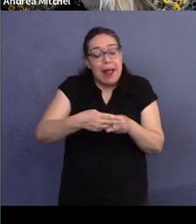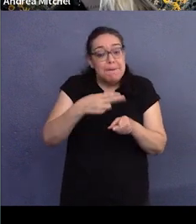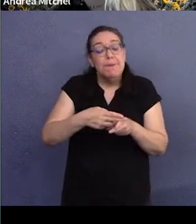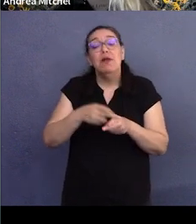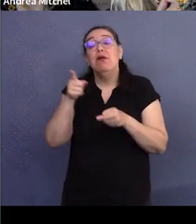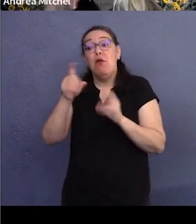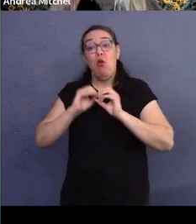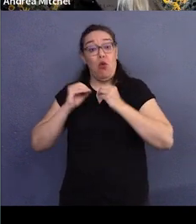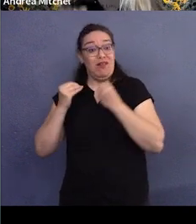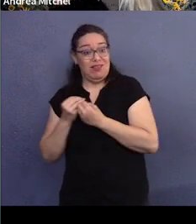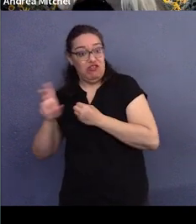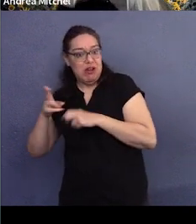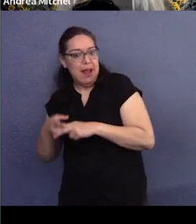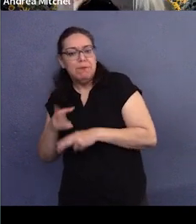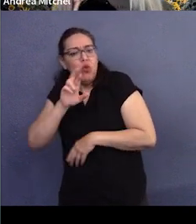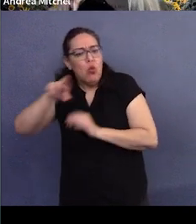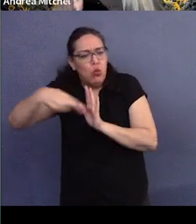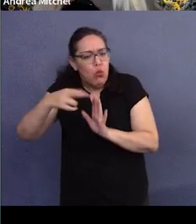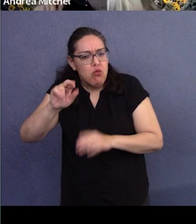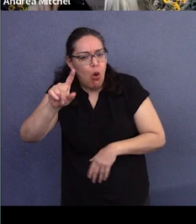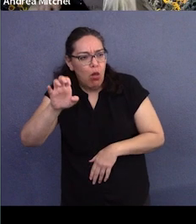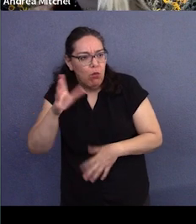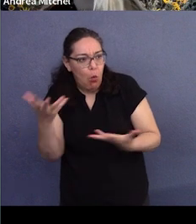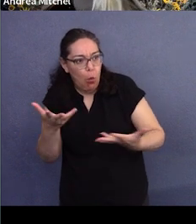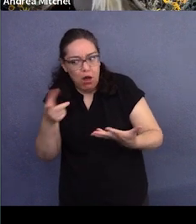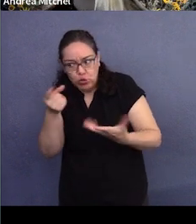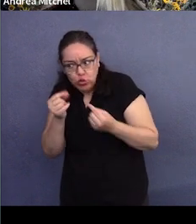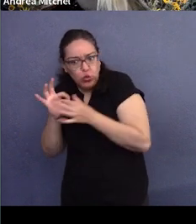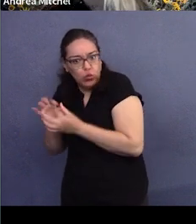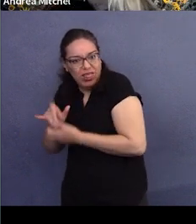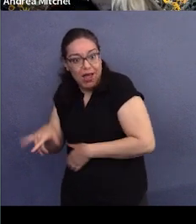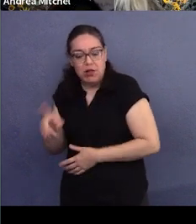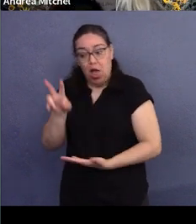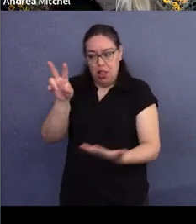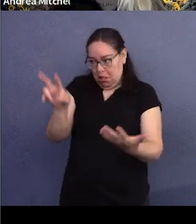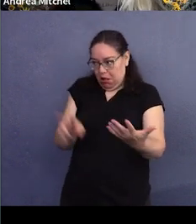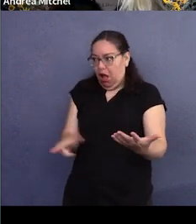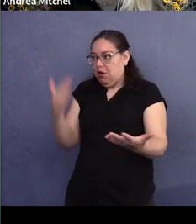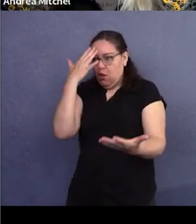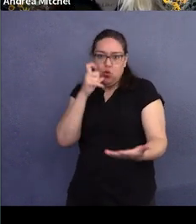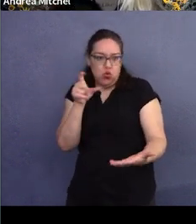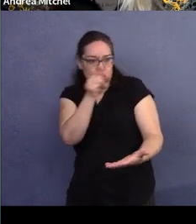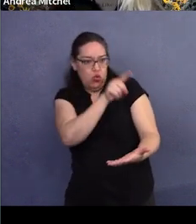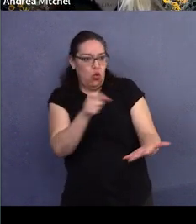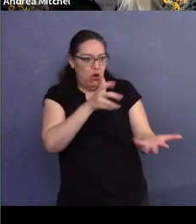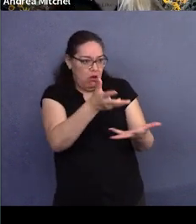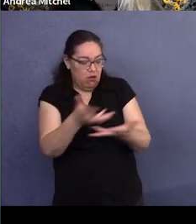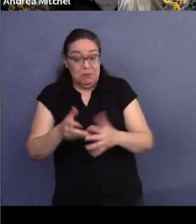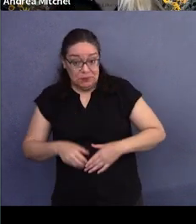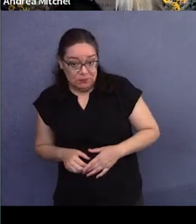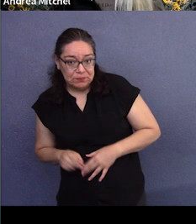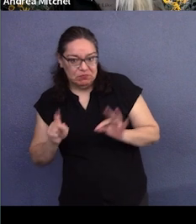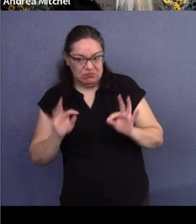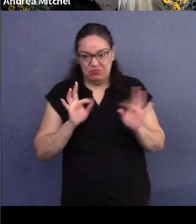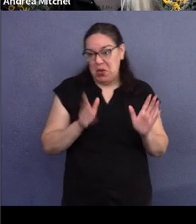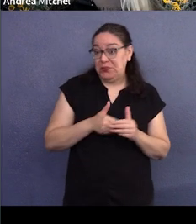organization. That way I can take a look at it later and see who I'm talking to. Okay. And I'm going to go